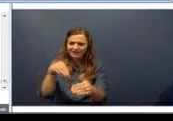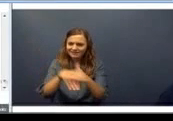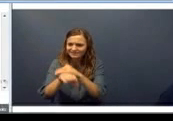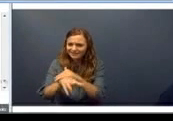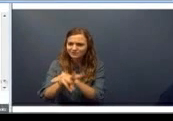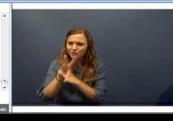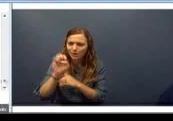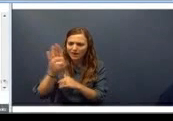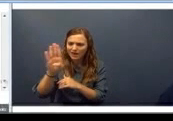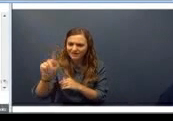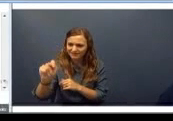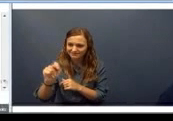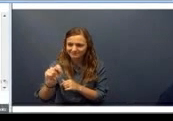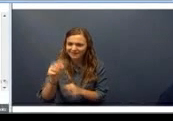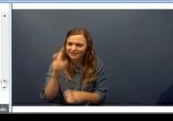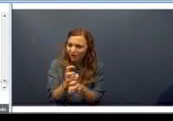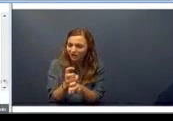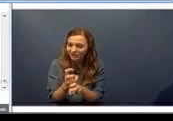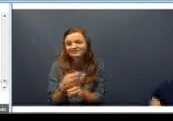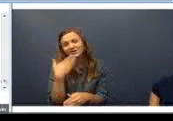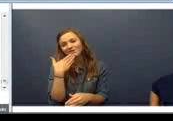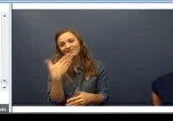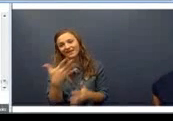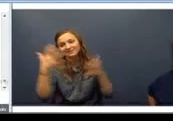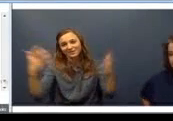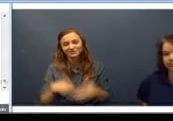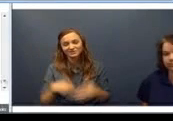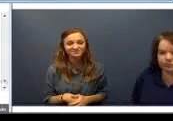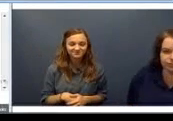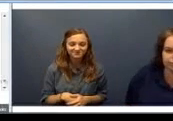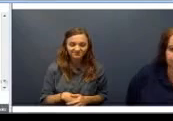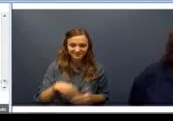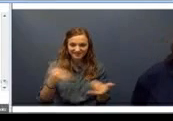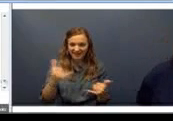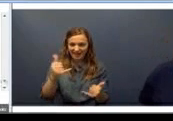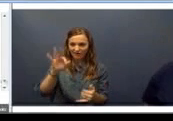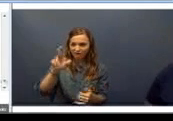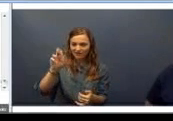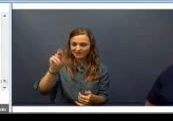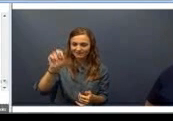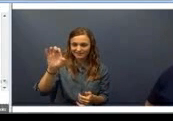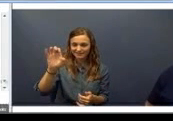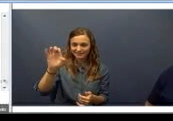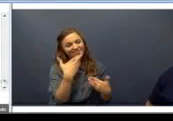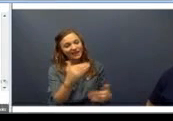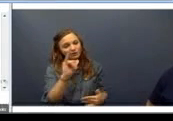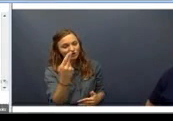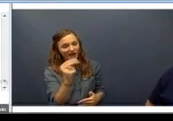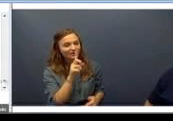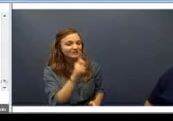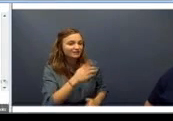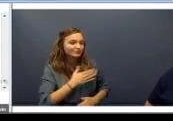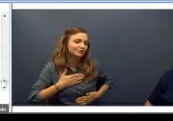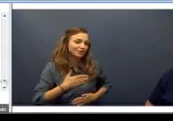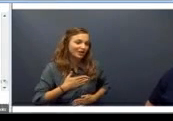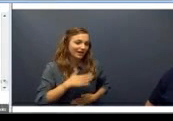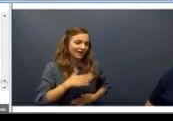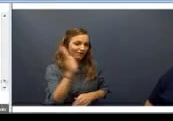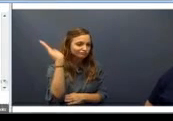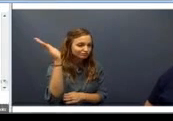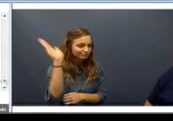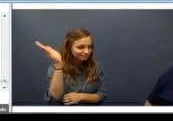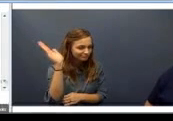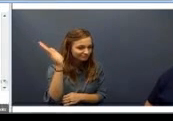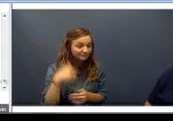providing an accessible interface here for the webinar itself. Thanks very much. Thank you, John. We